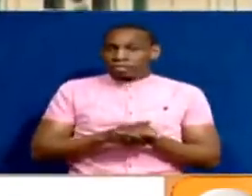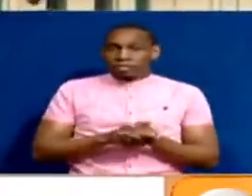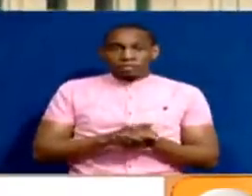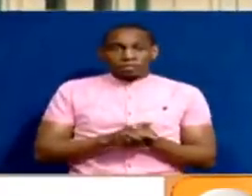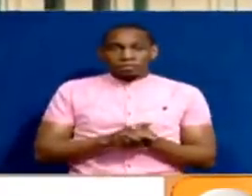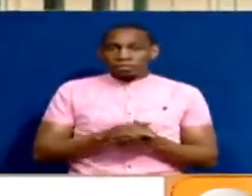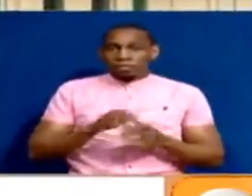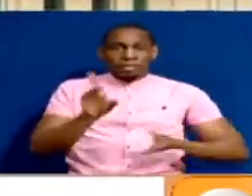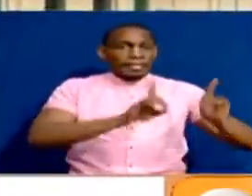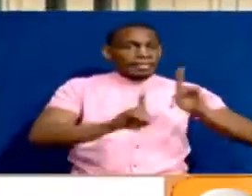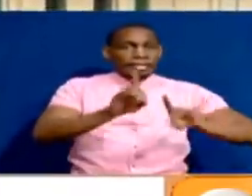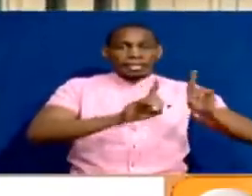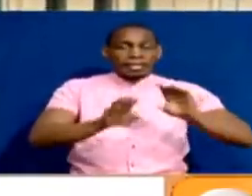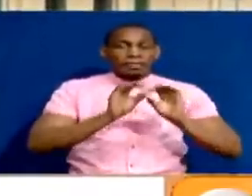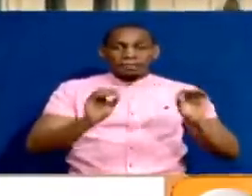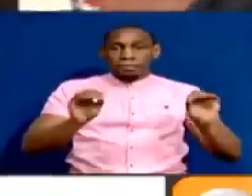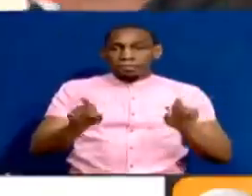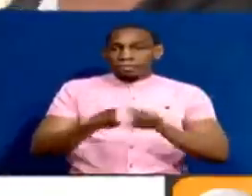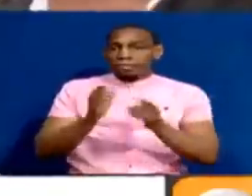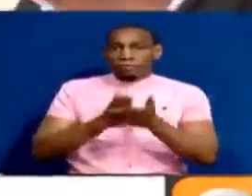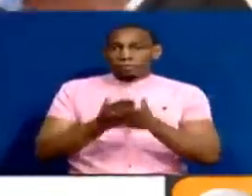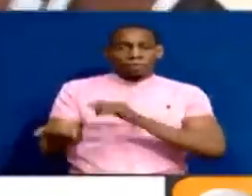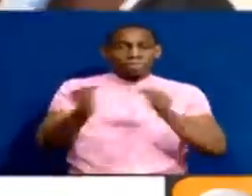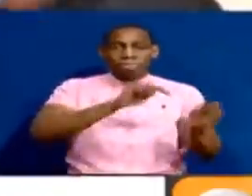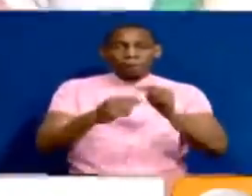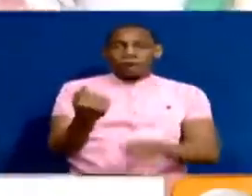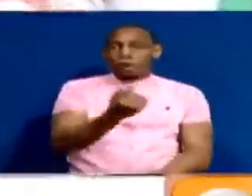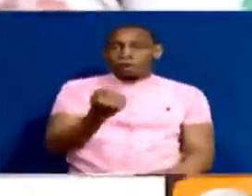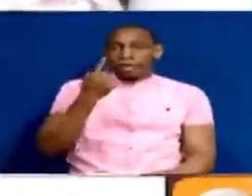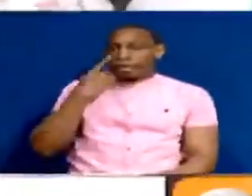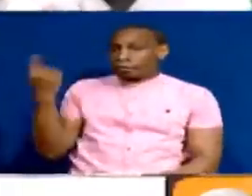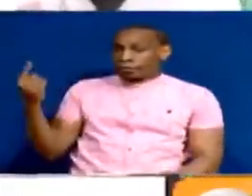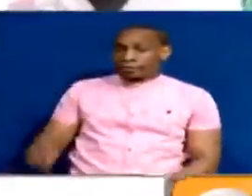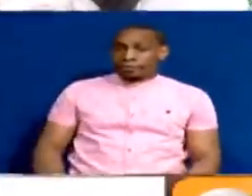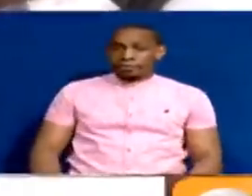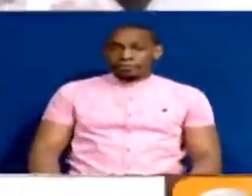going to be any dancing here, just plain fracas.